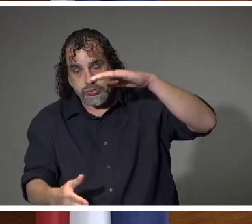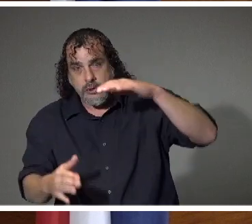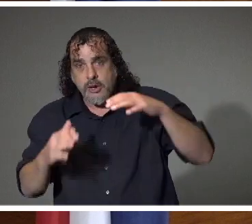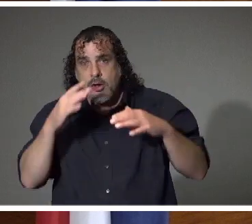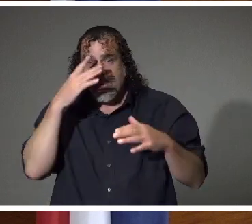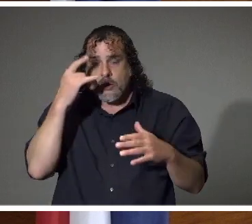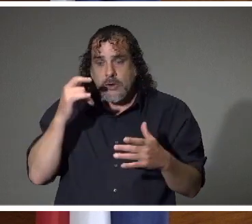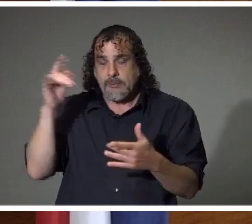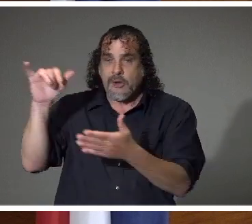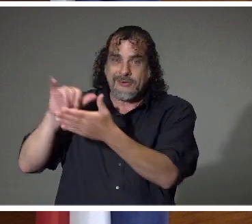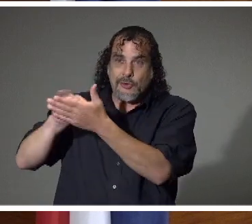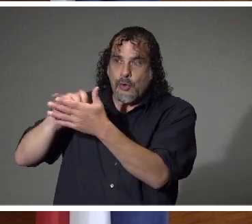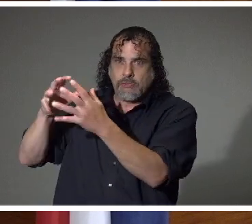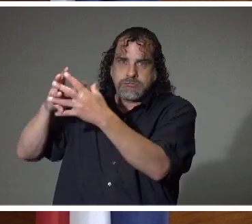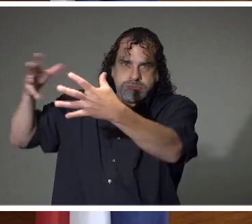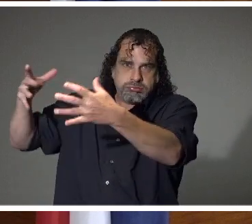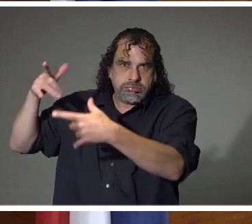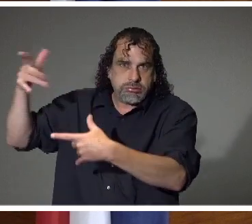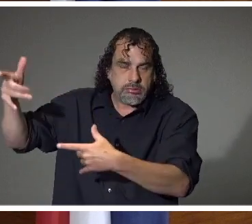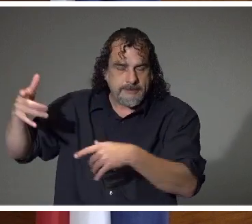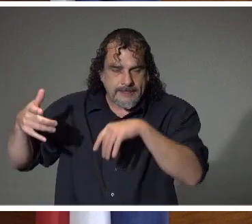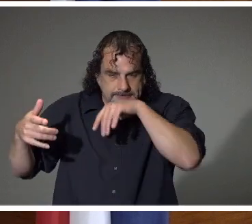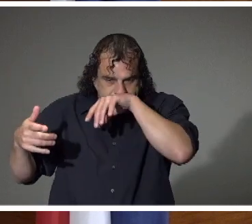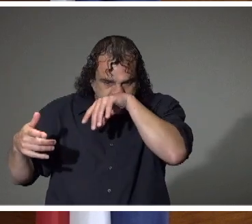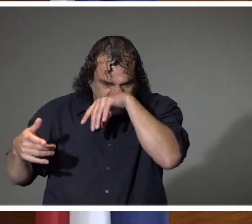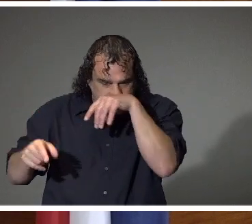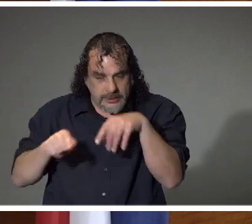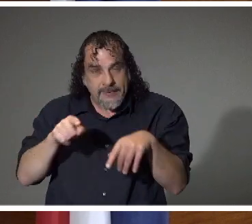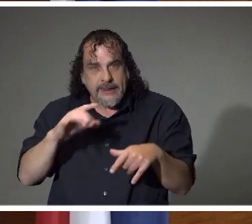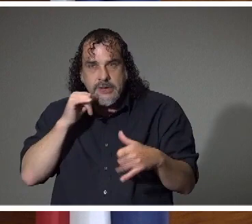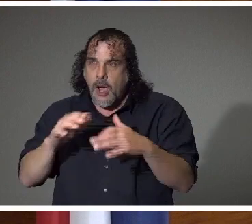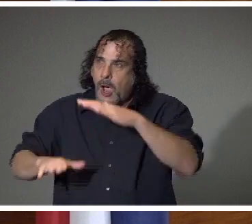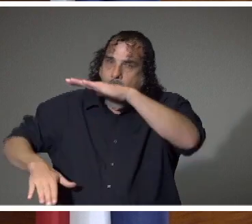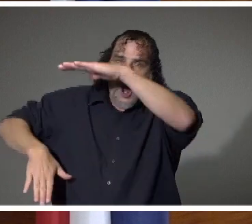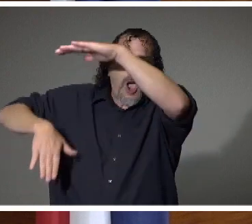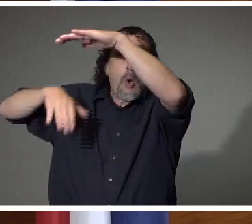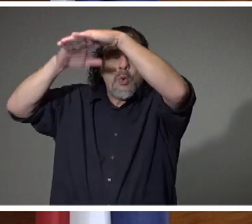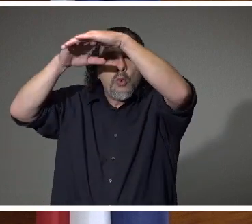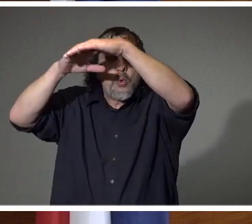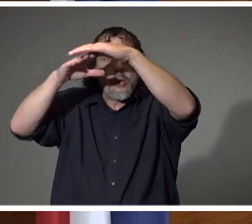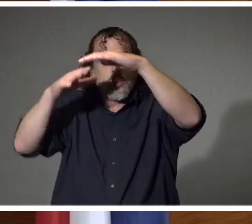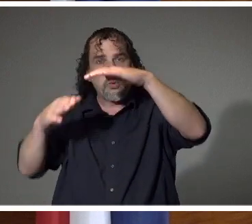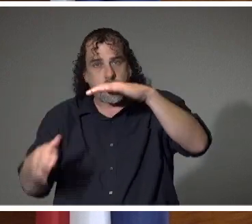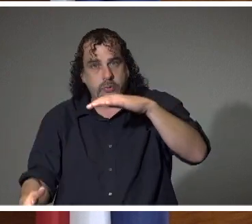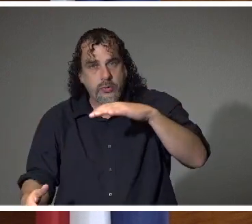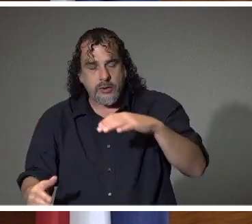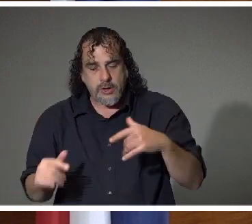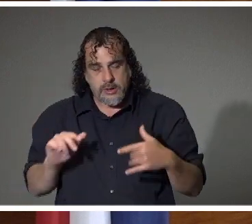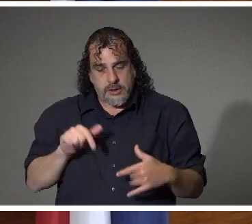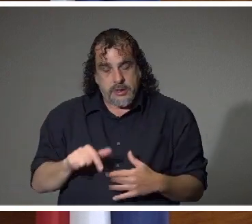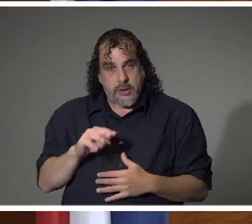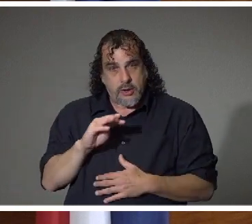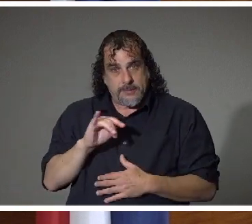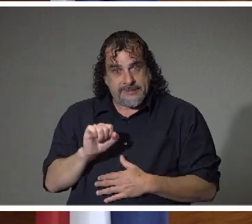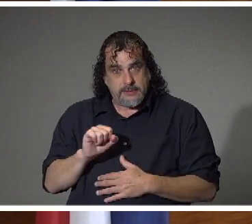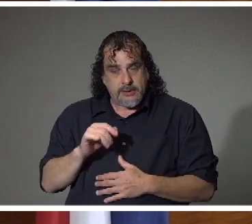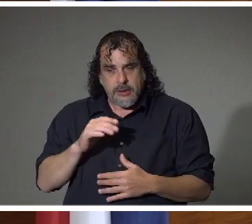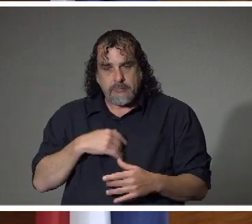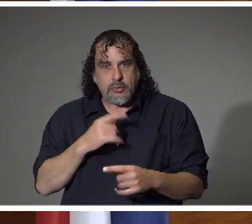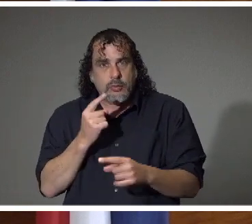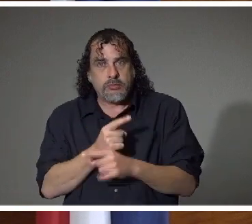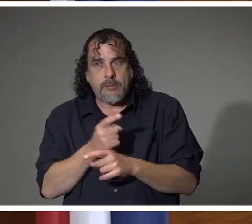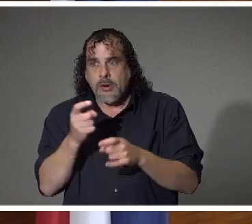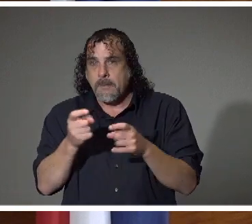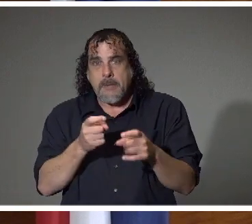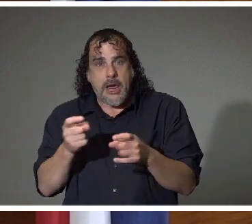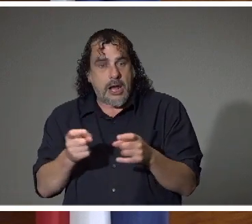state of New York, they saw a very high peak, which is turned over. In Mississippi, through adequate management,